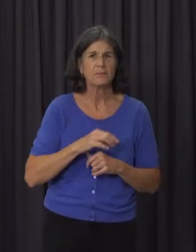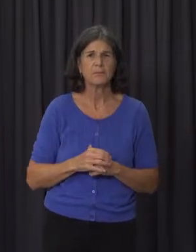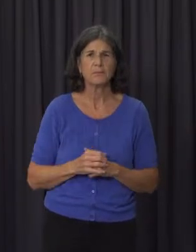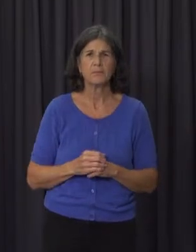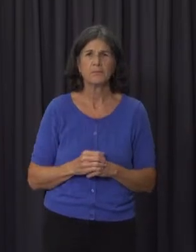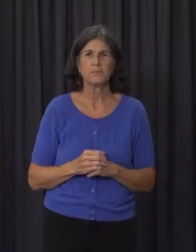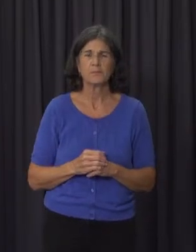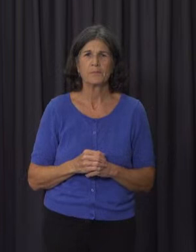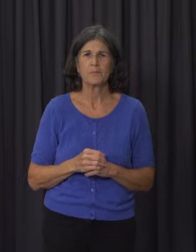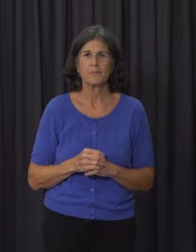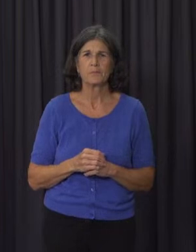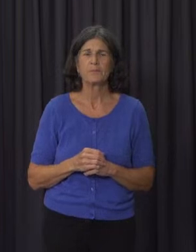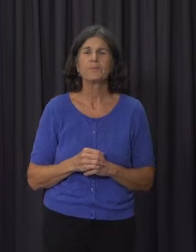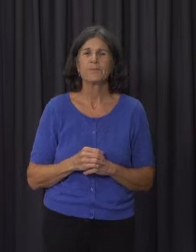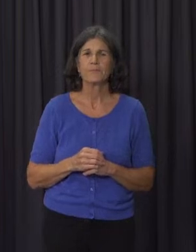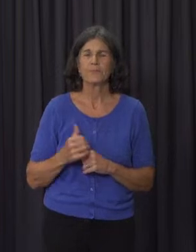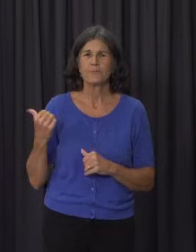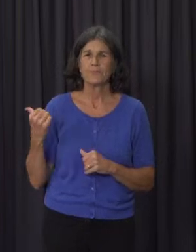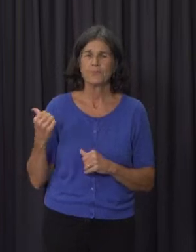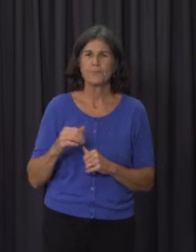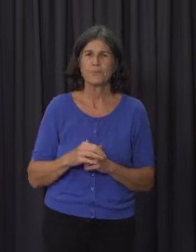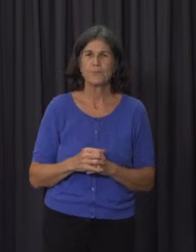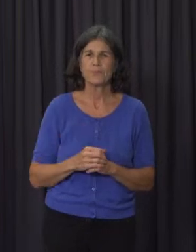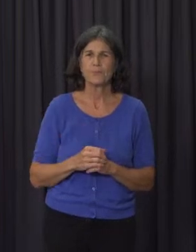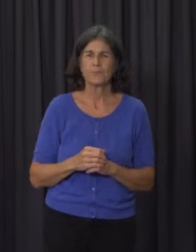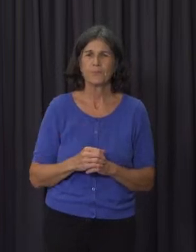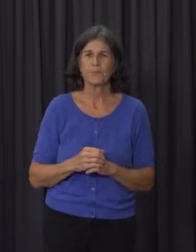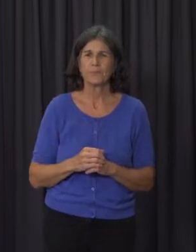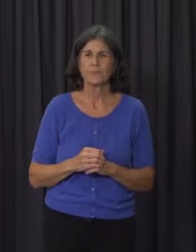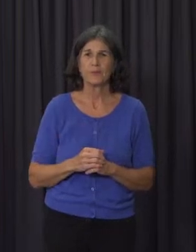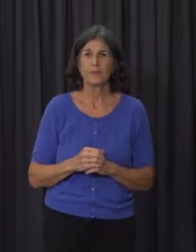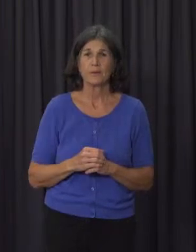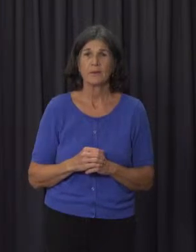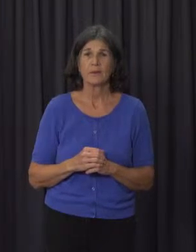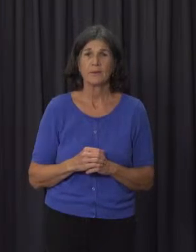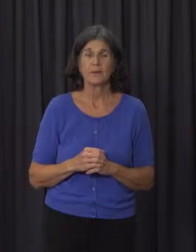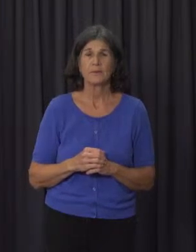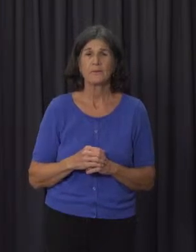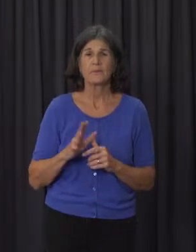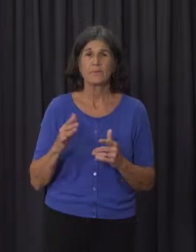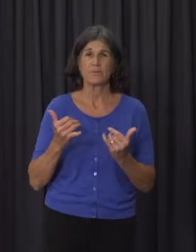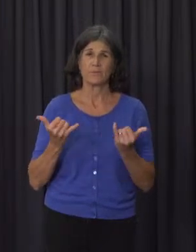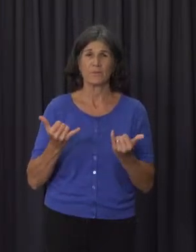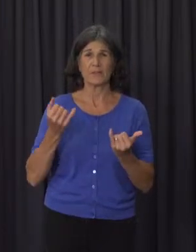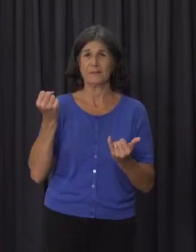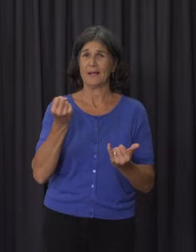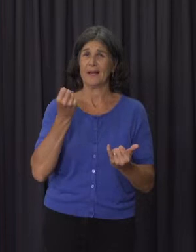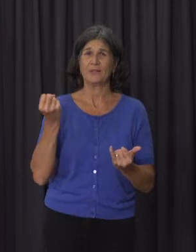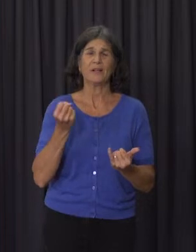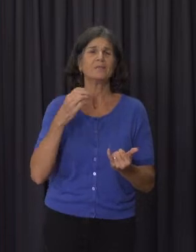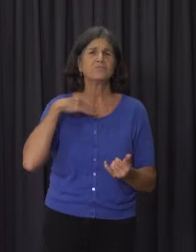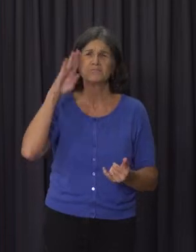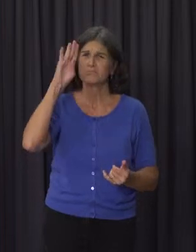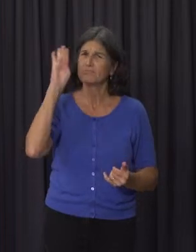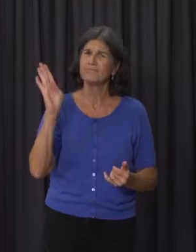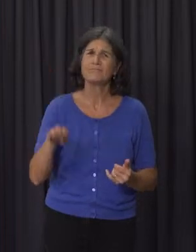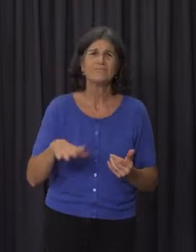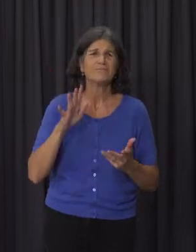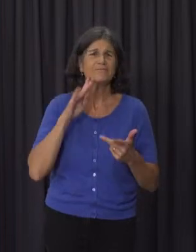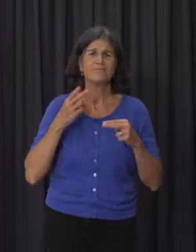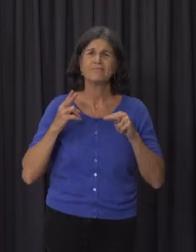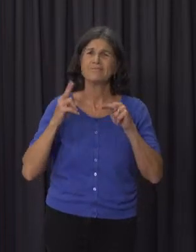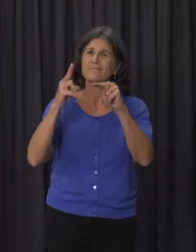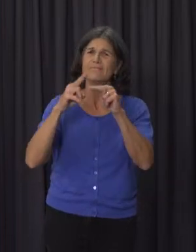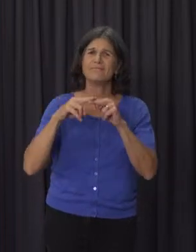So we are expecting wildfire activity to pick up today. In fact, it already has. That is to be expected with these hot and